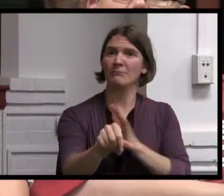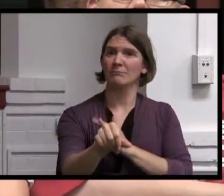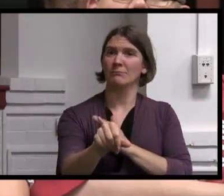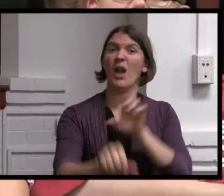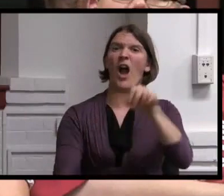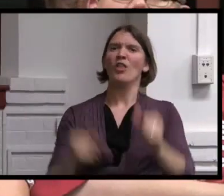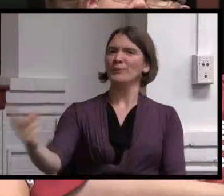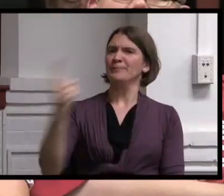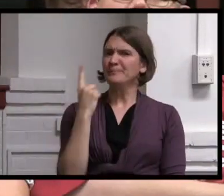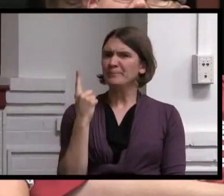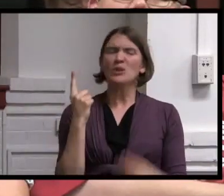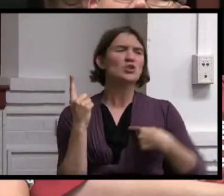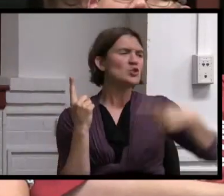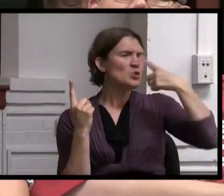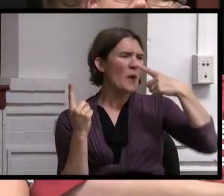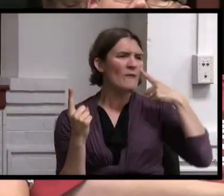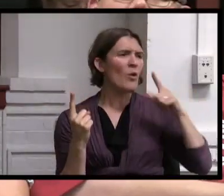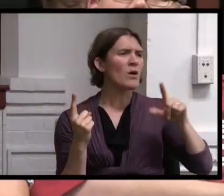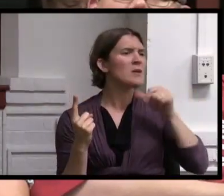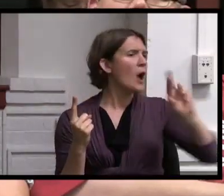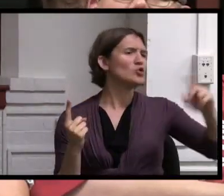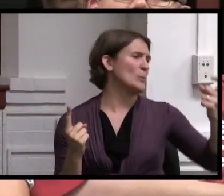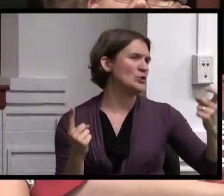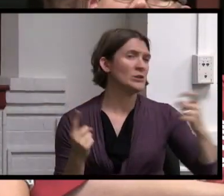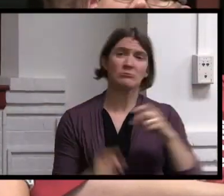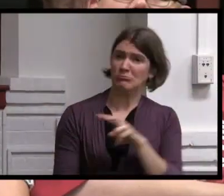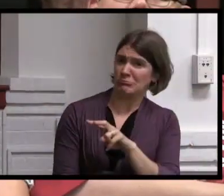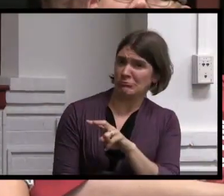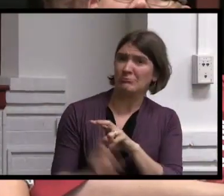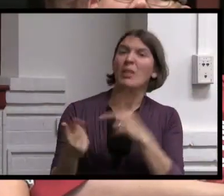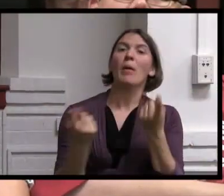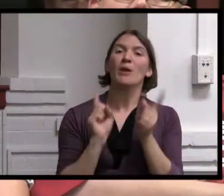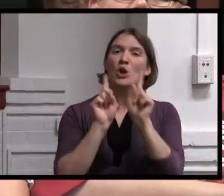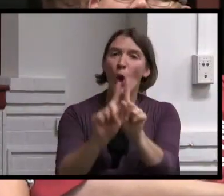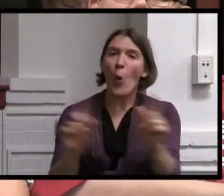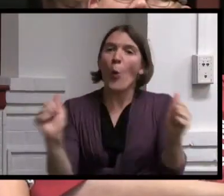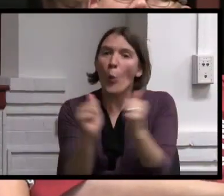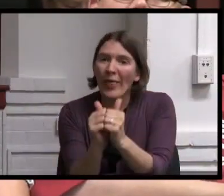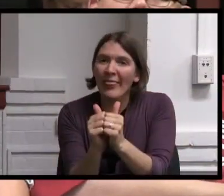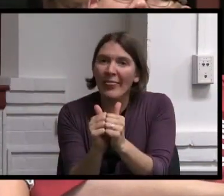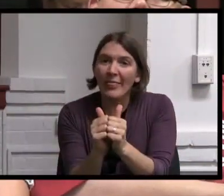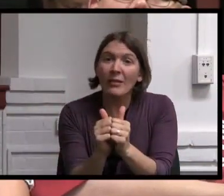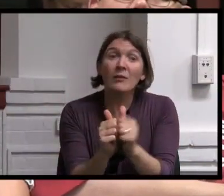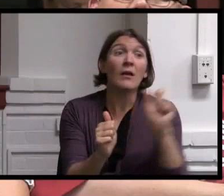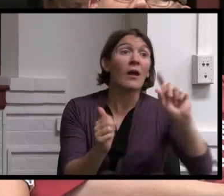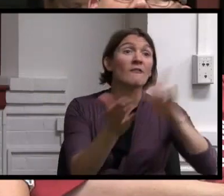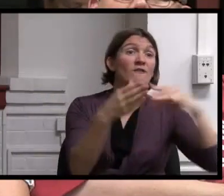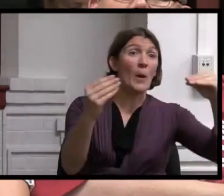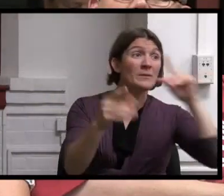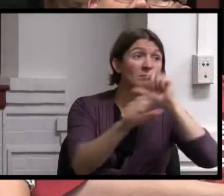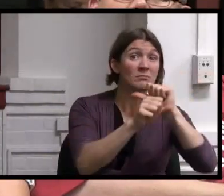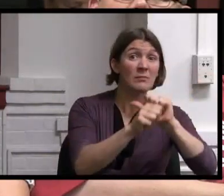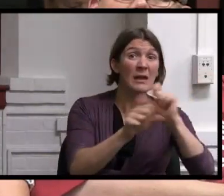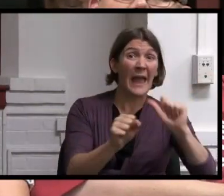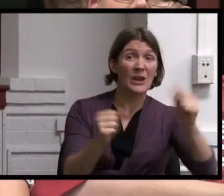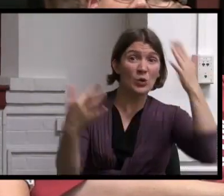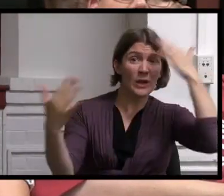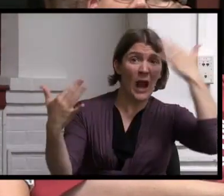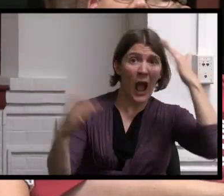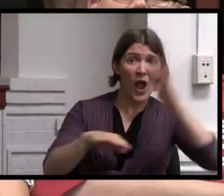a non-prescription thing. So I said, well, okay, let me go to the pharmacy. First, pharmacist, is this something you can get high